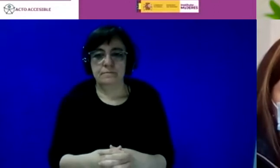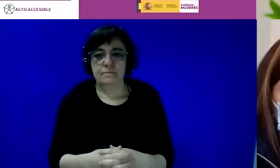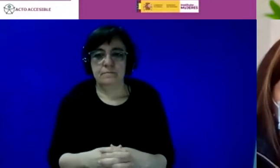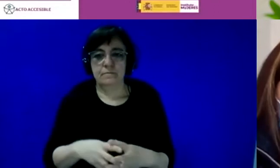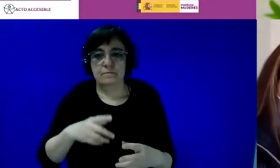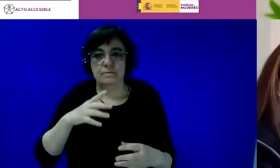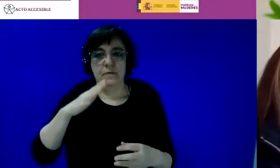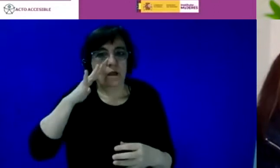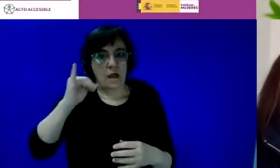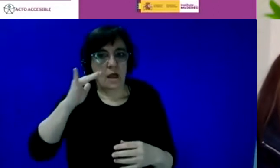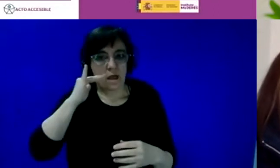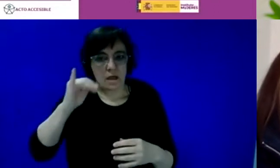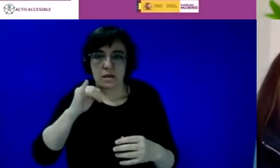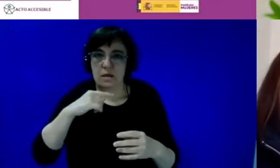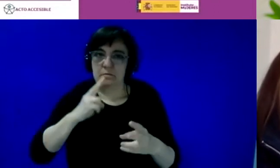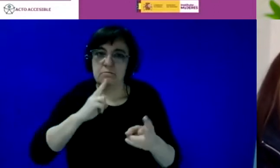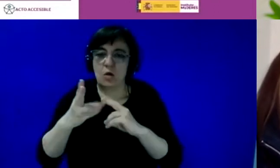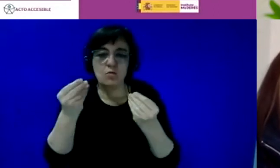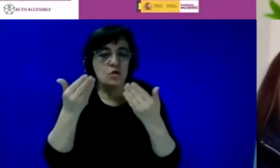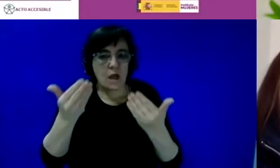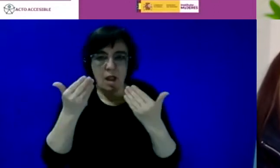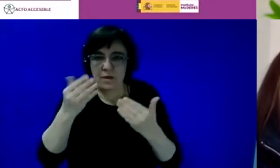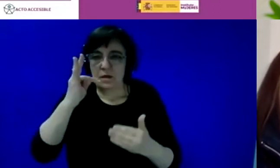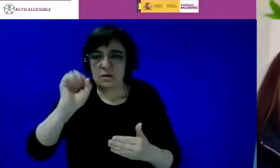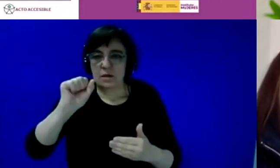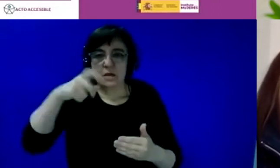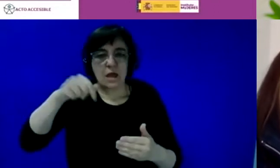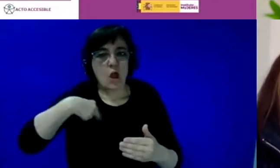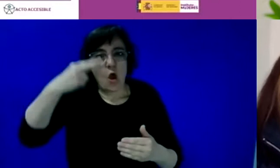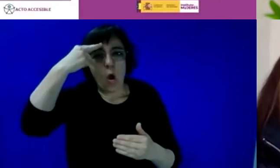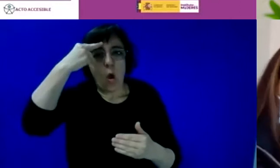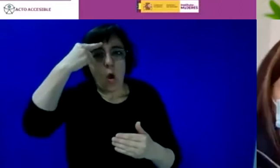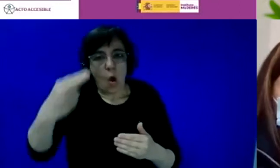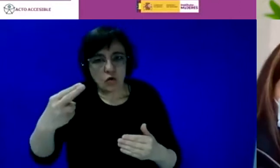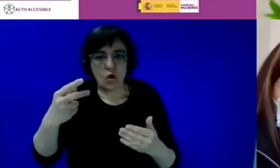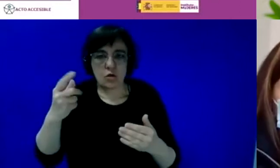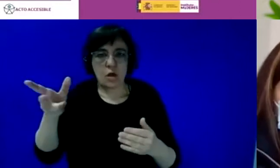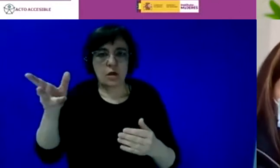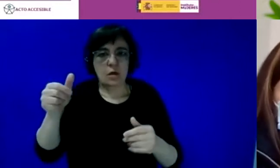to hear from you. I wait for the translation.